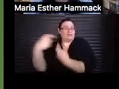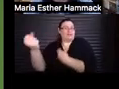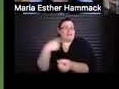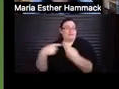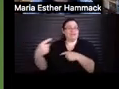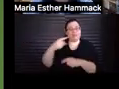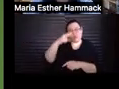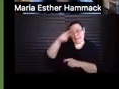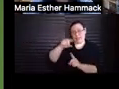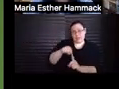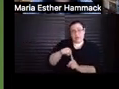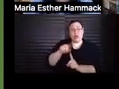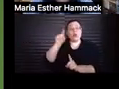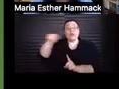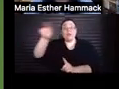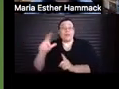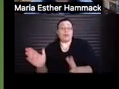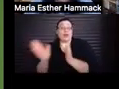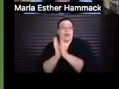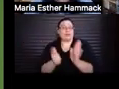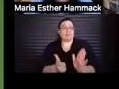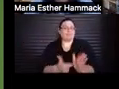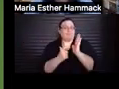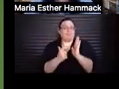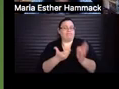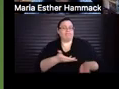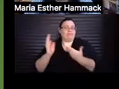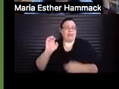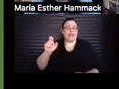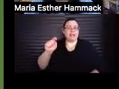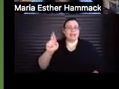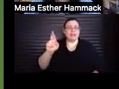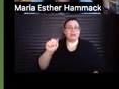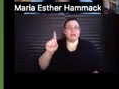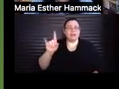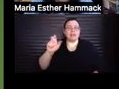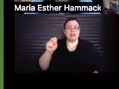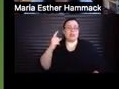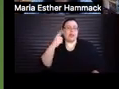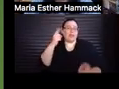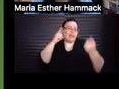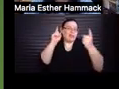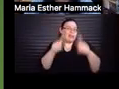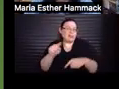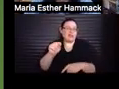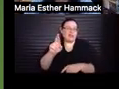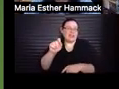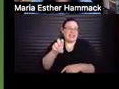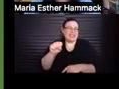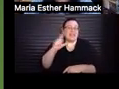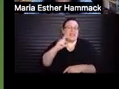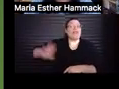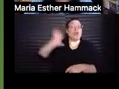these requests were demanding for the extradition of treaties for the return of formerly enslaved persons back